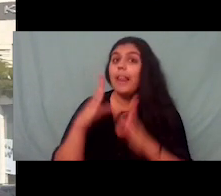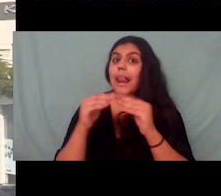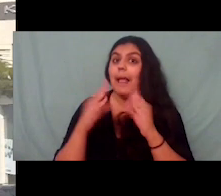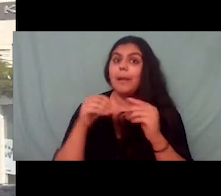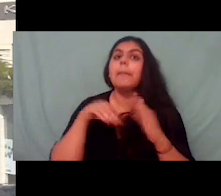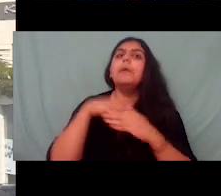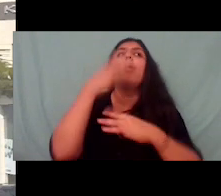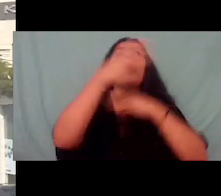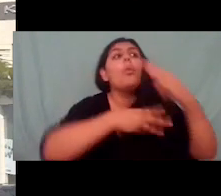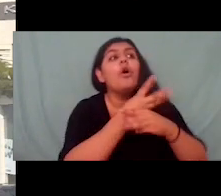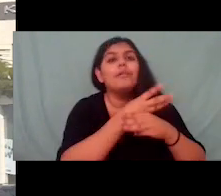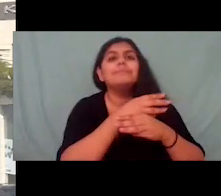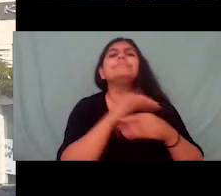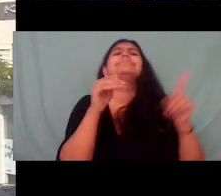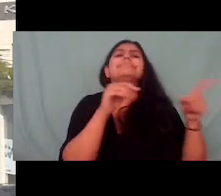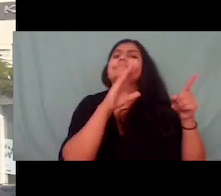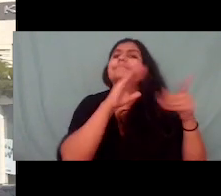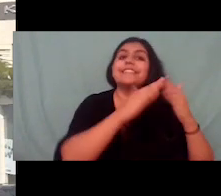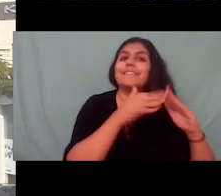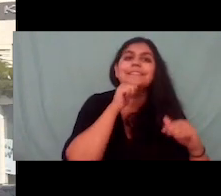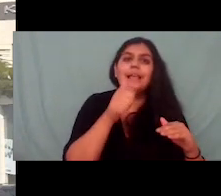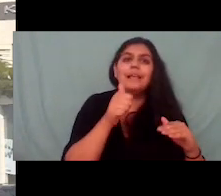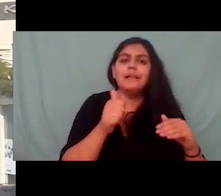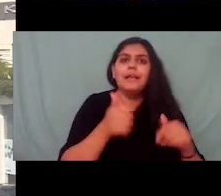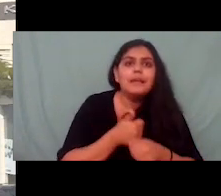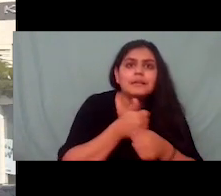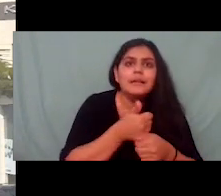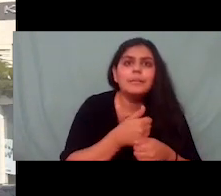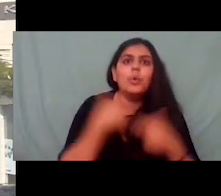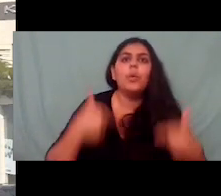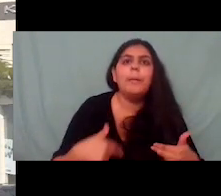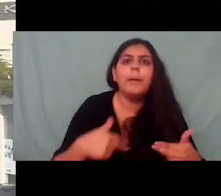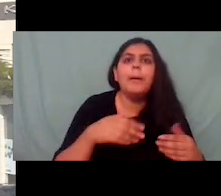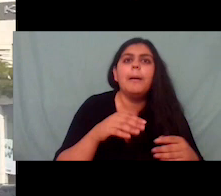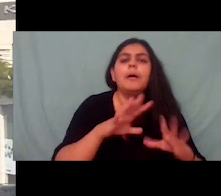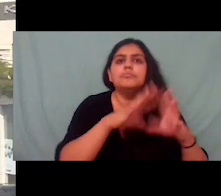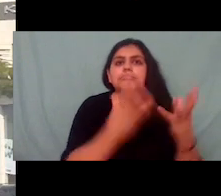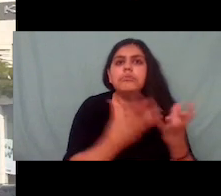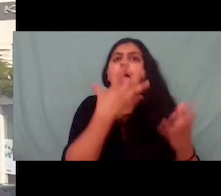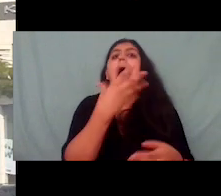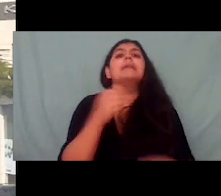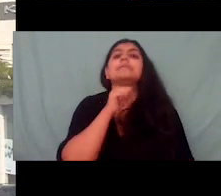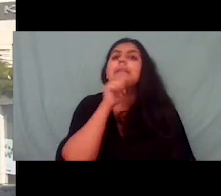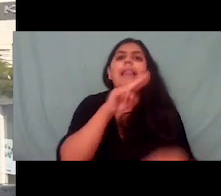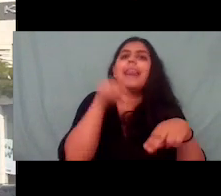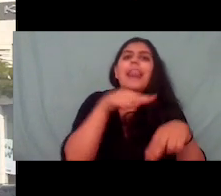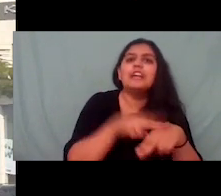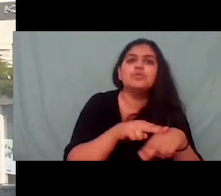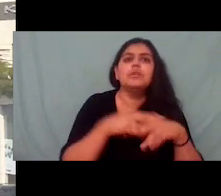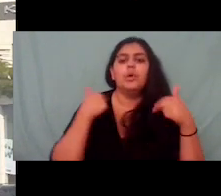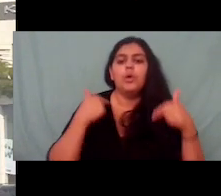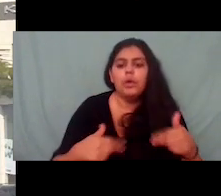cities are not serving us well as, you know, as a human population, and definitely not as natural beings and any type of